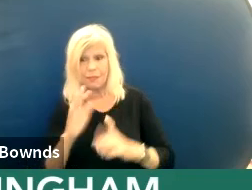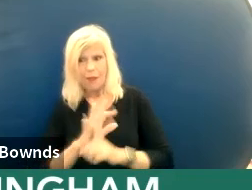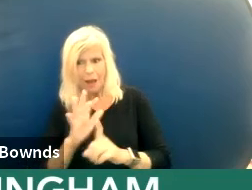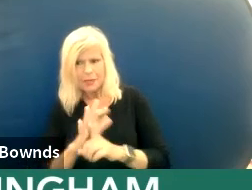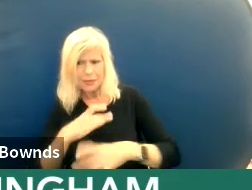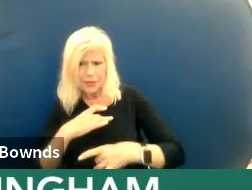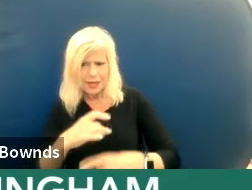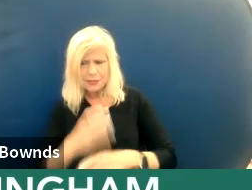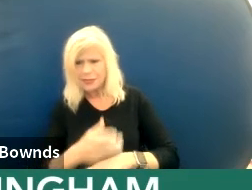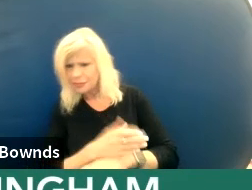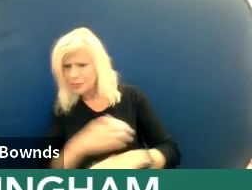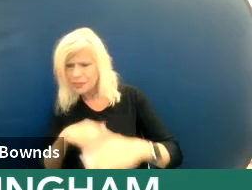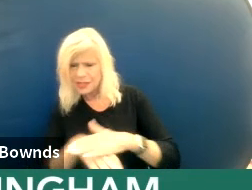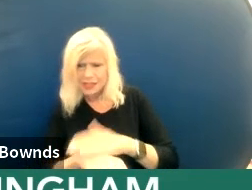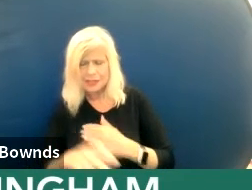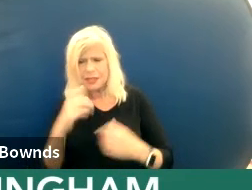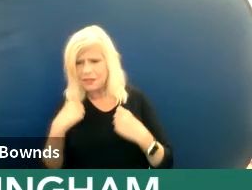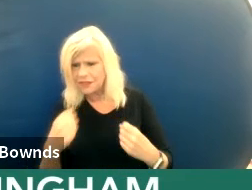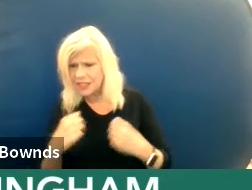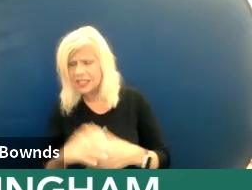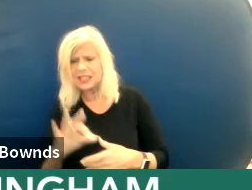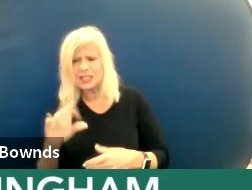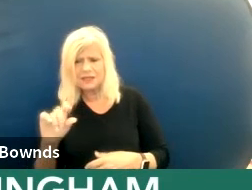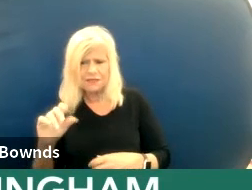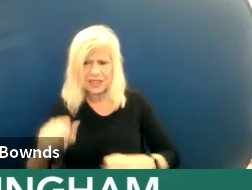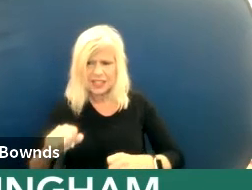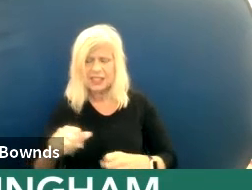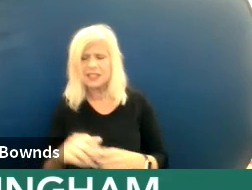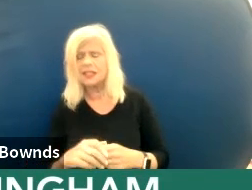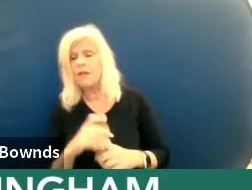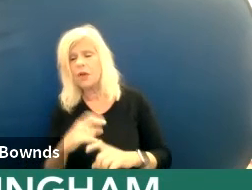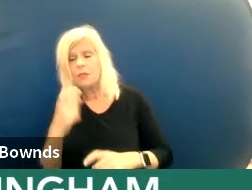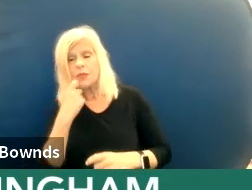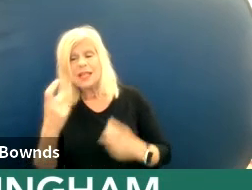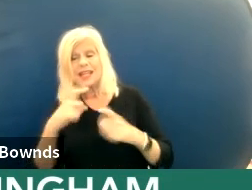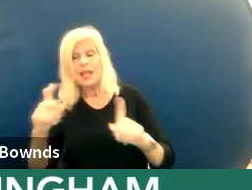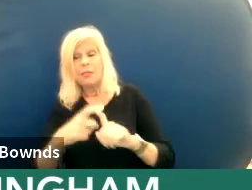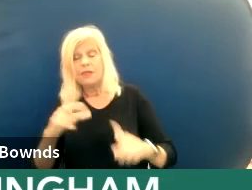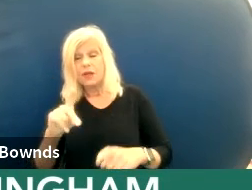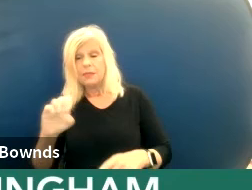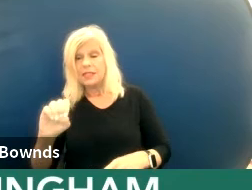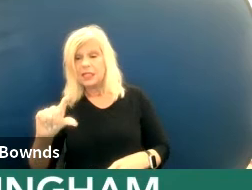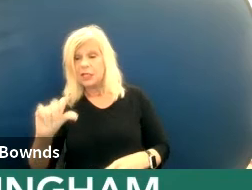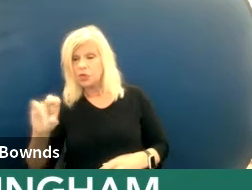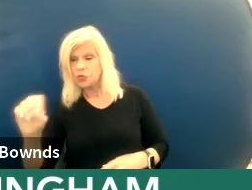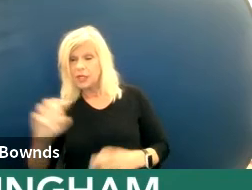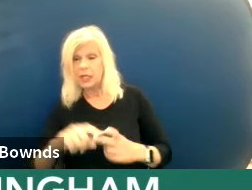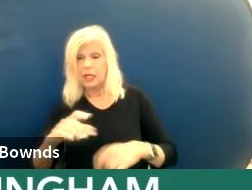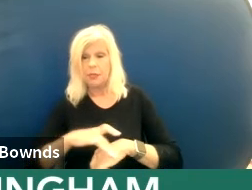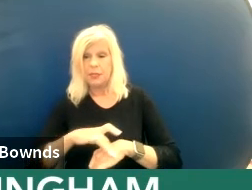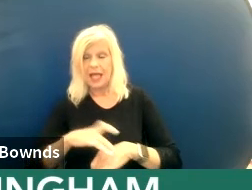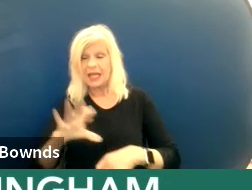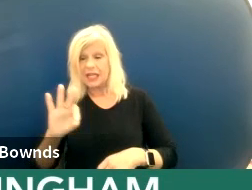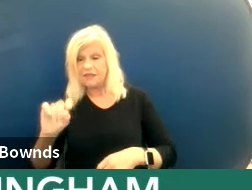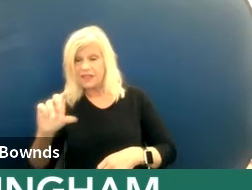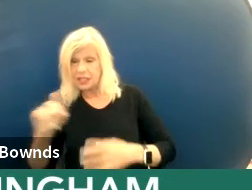in improving accessibility to fitness and recreation programs from the recent announcement from Degree and Planet Fitness, and I hope that more